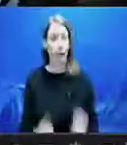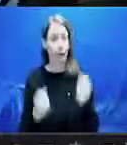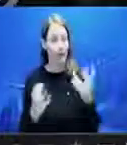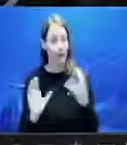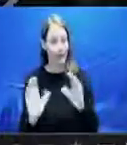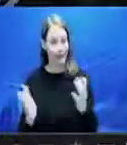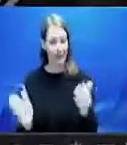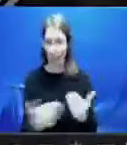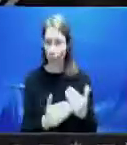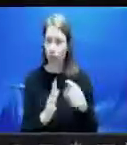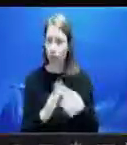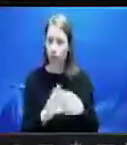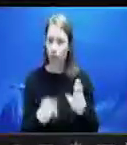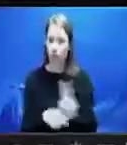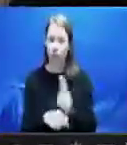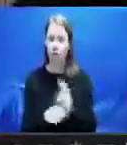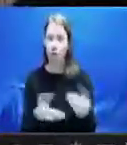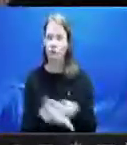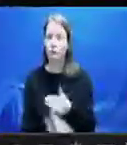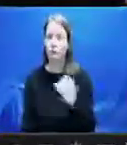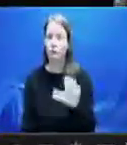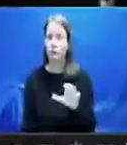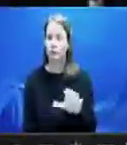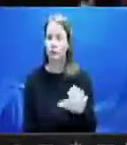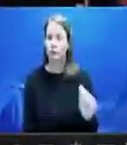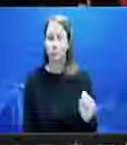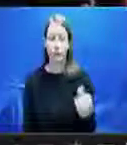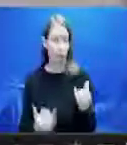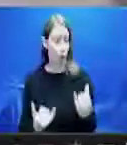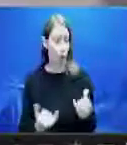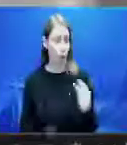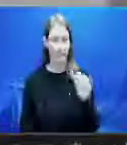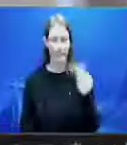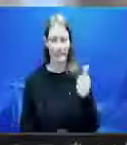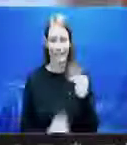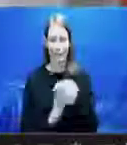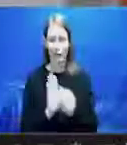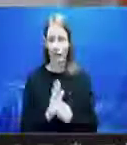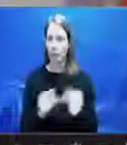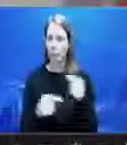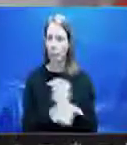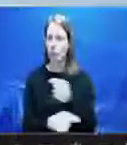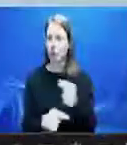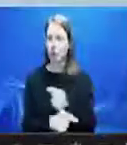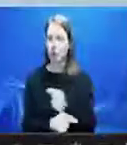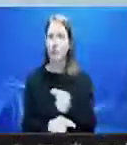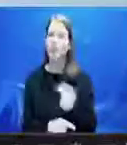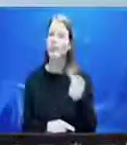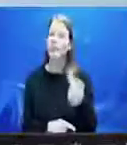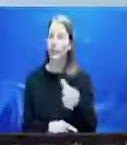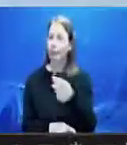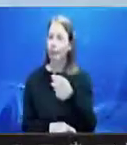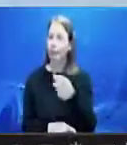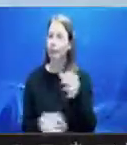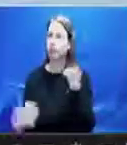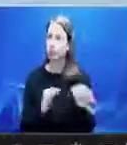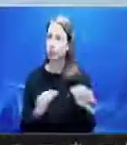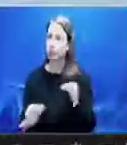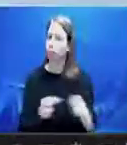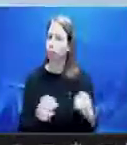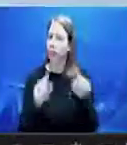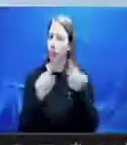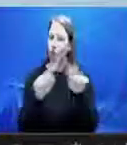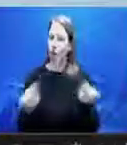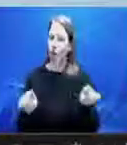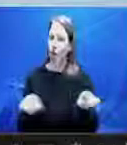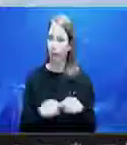their classrooms. Today, in 10th grade geometry, Dale Cohn and Kate McGrain are talking about triangles, and they're starting with a